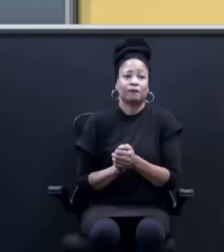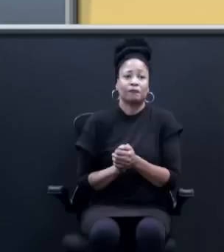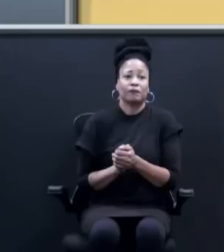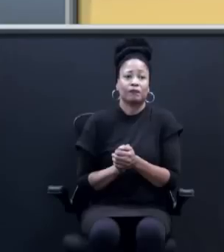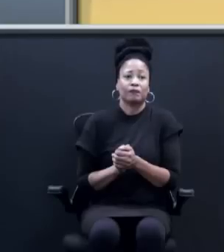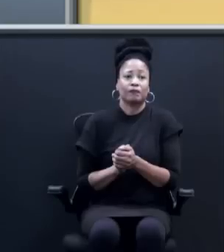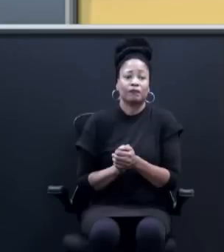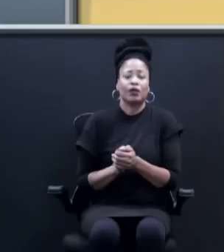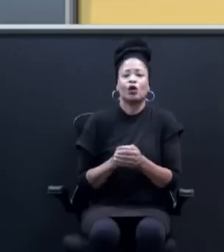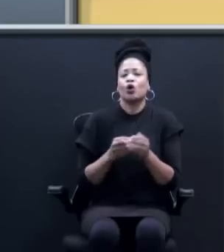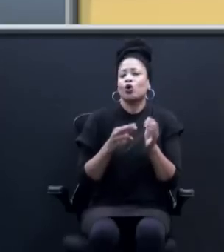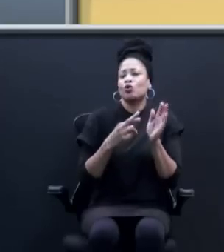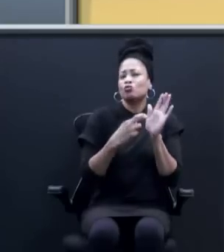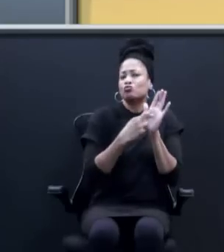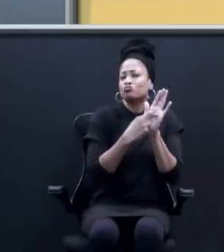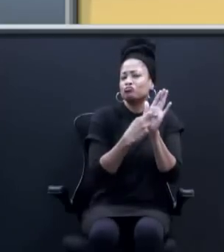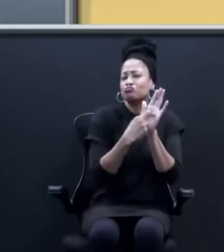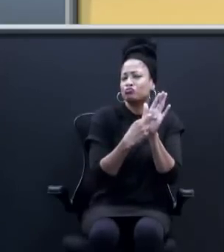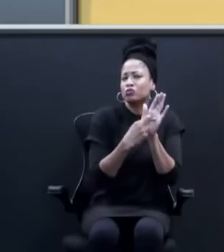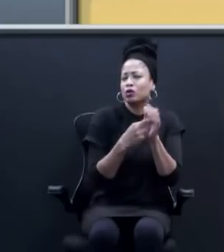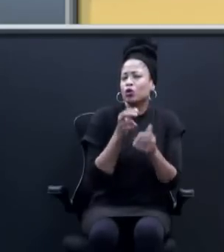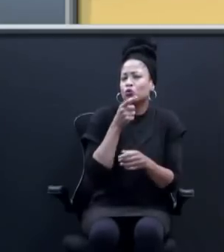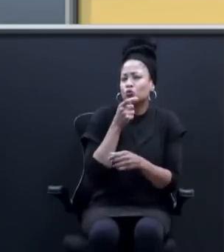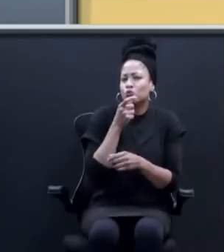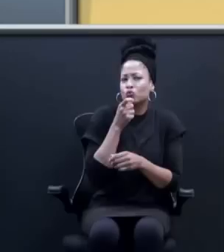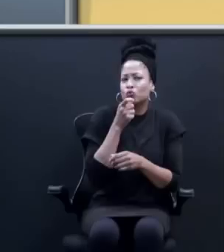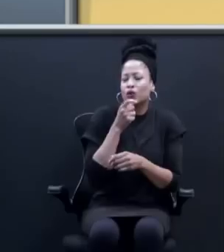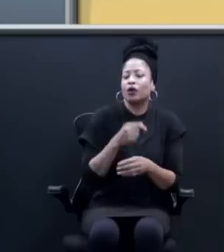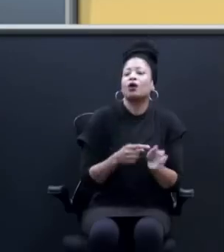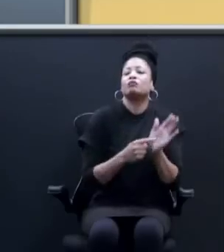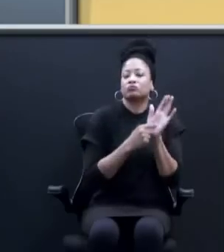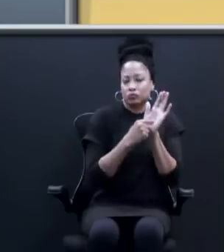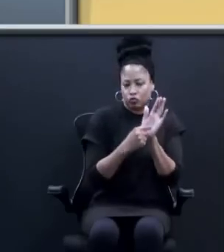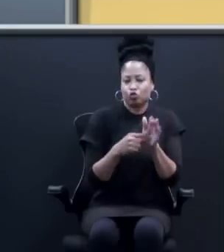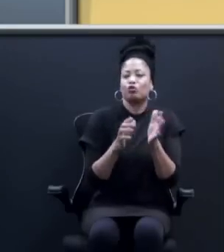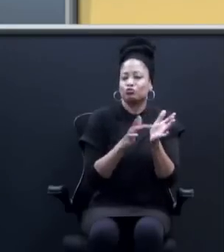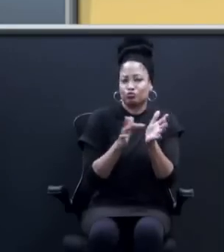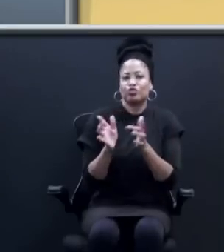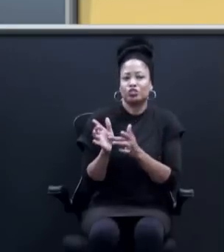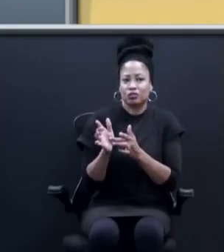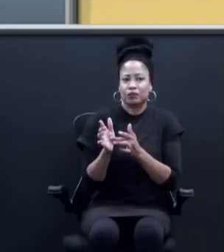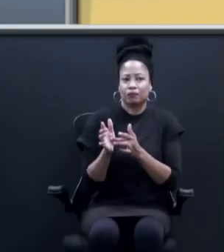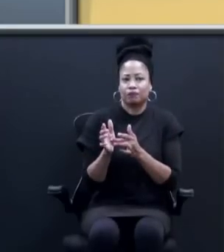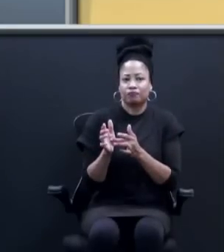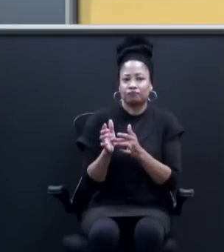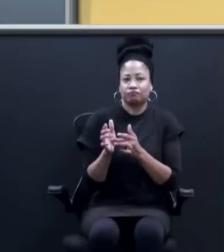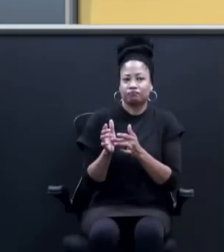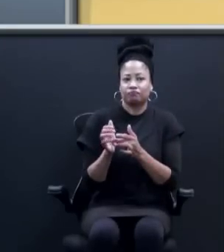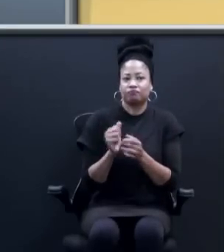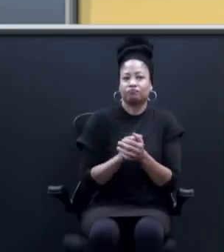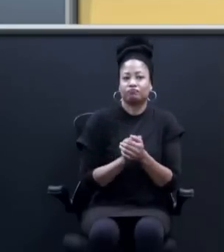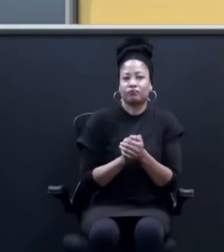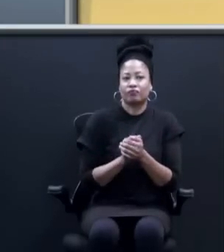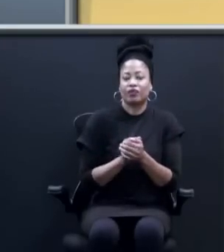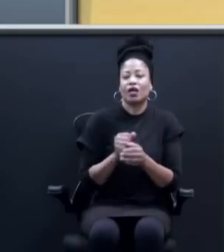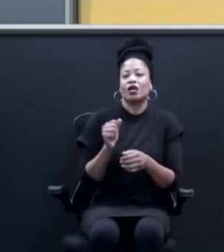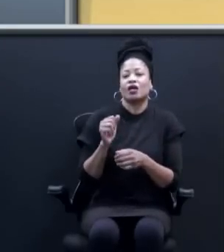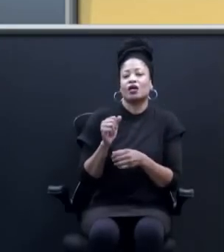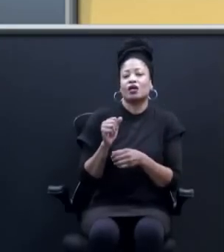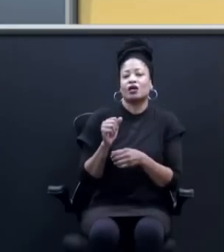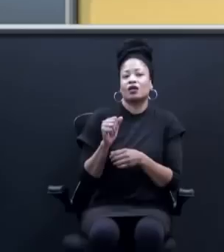represent, sisters and brothers? We're going to show it's Jesus. We got people that can't put this together. But we're going to show you. Let's go into St.